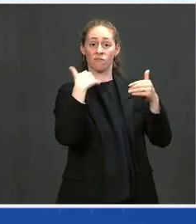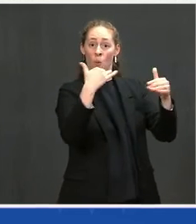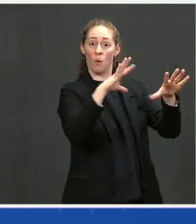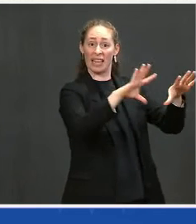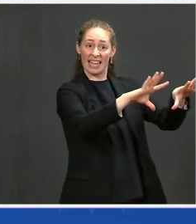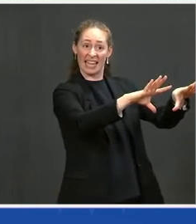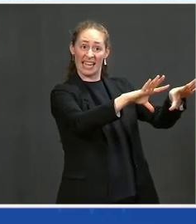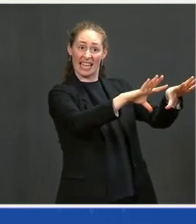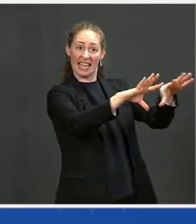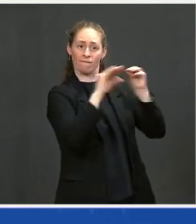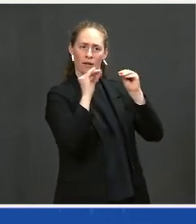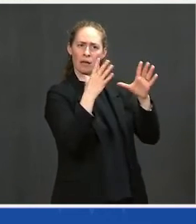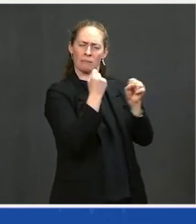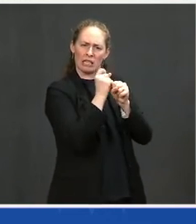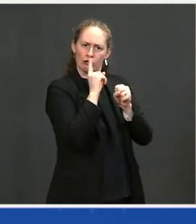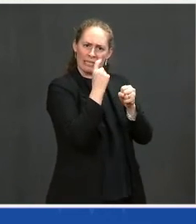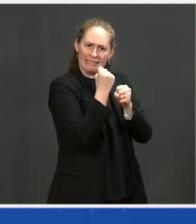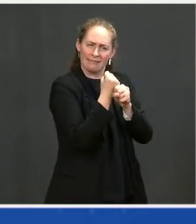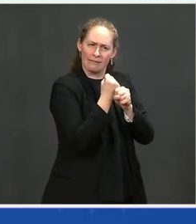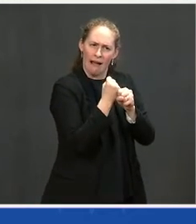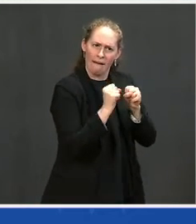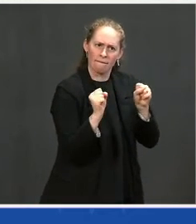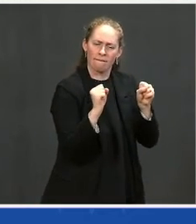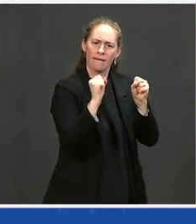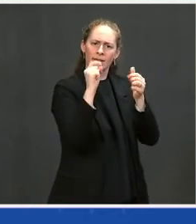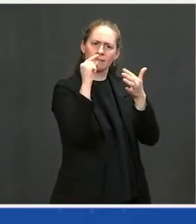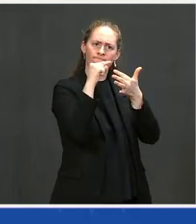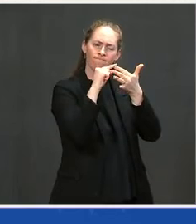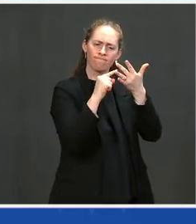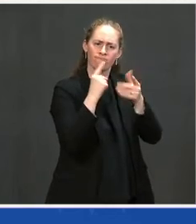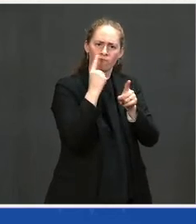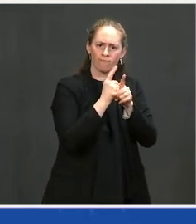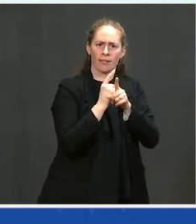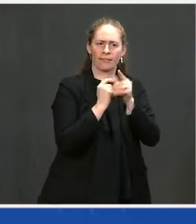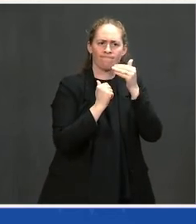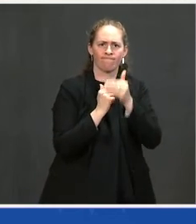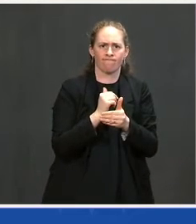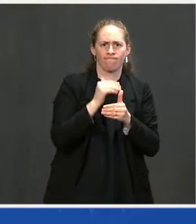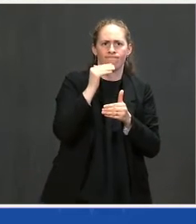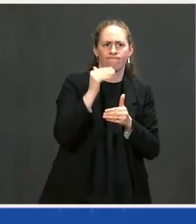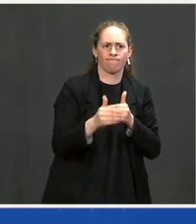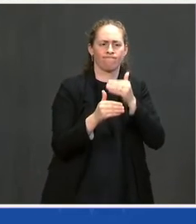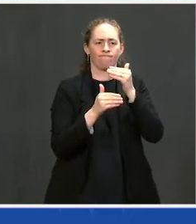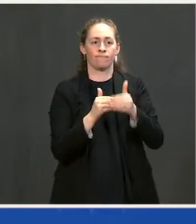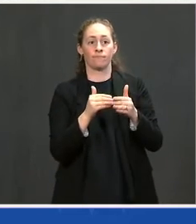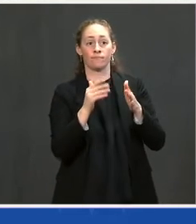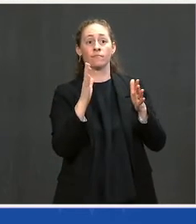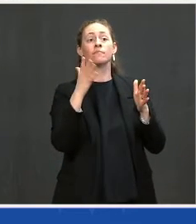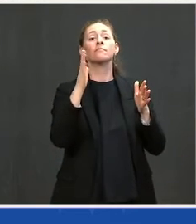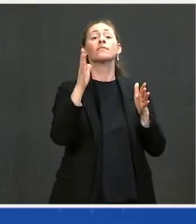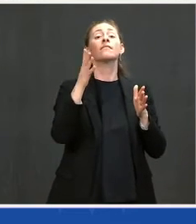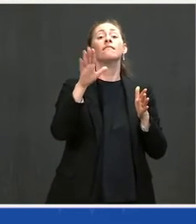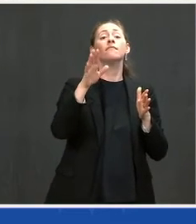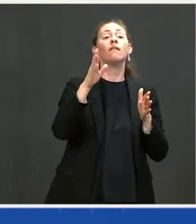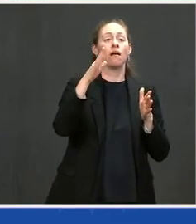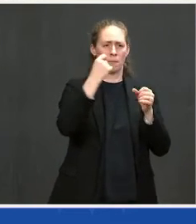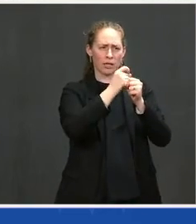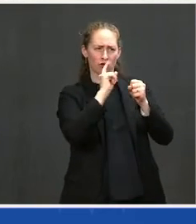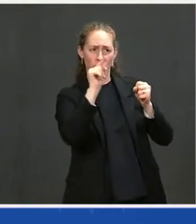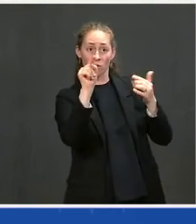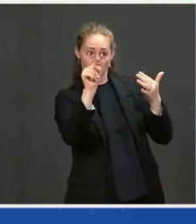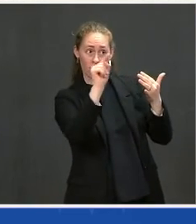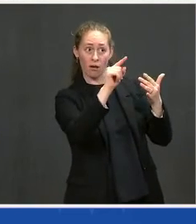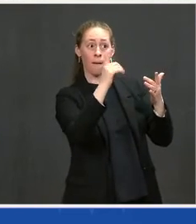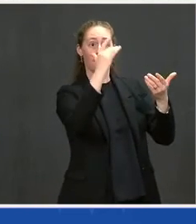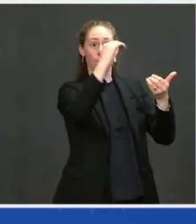way. We're in consultation, I say, with our allies and partners and how to proceed. And Secretary